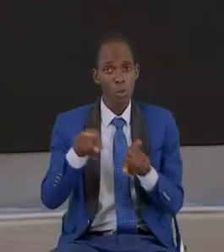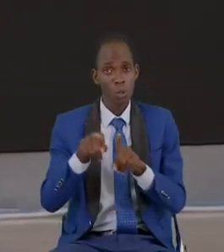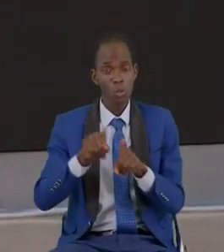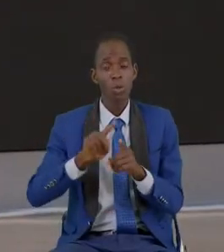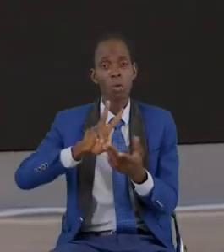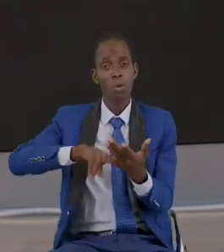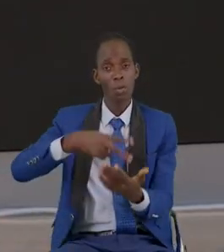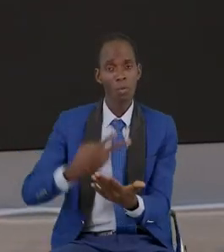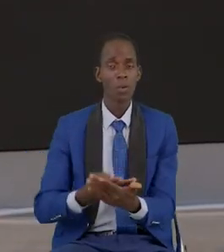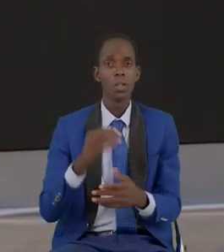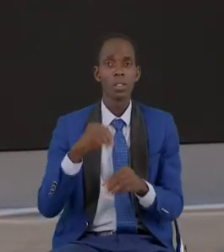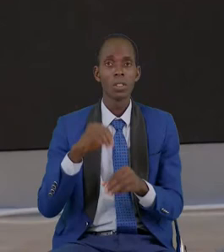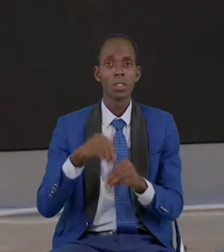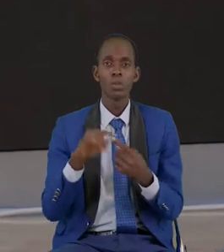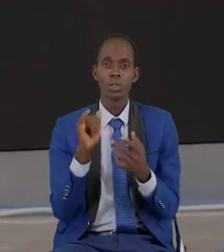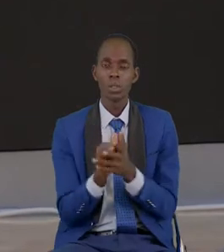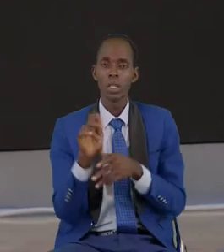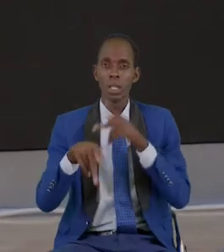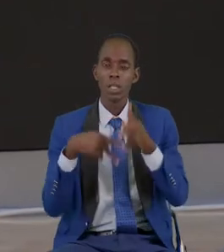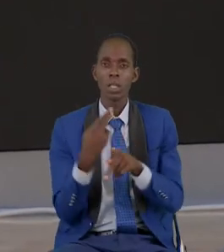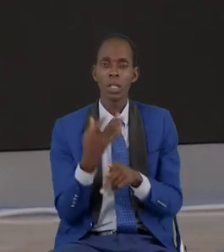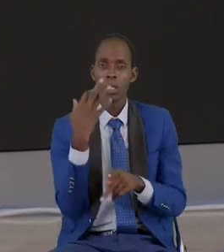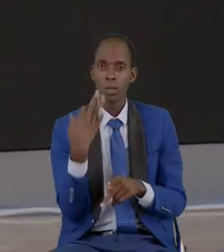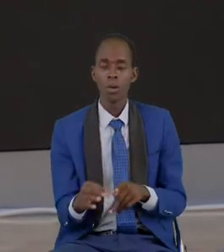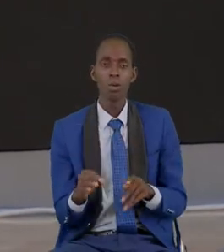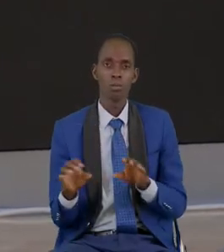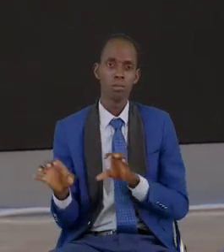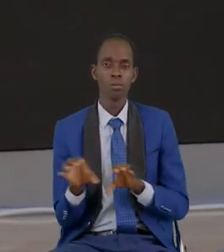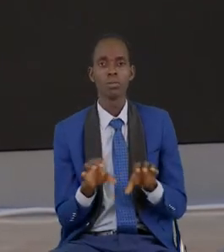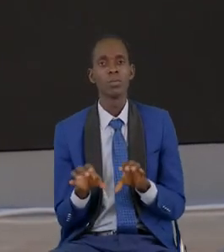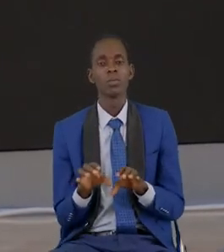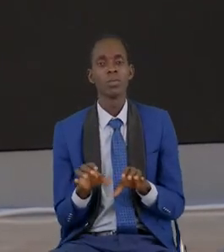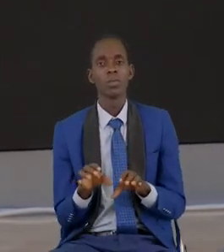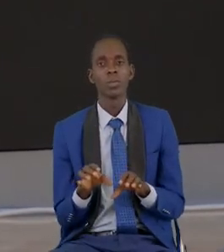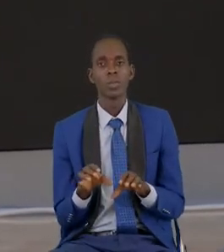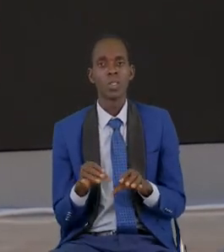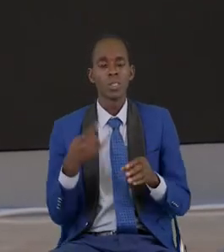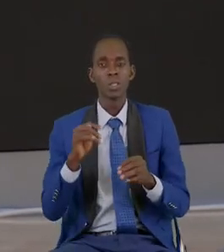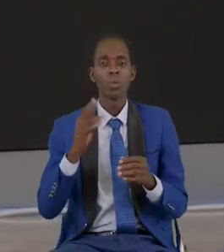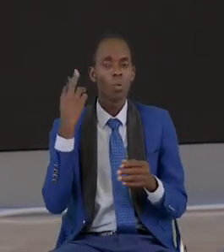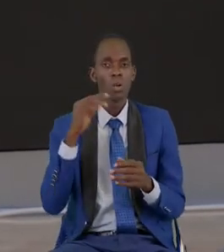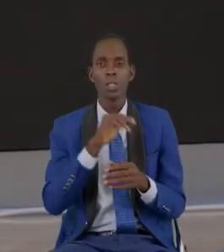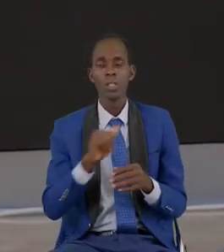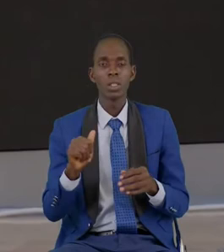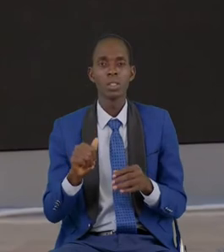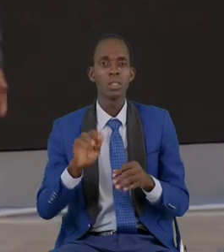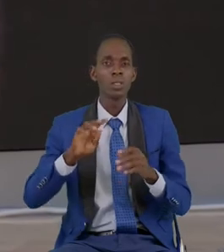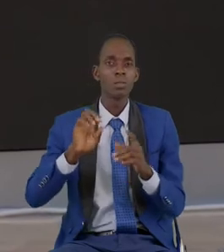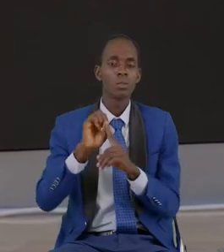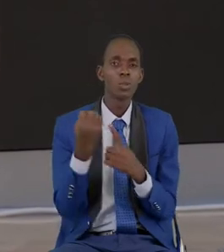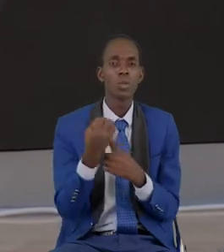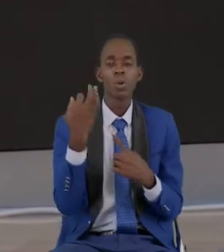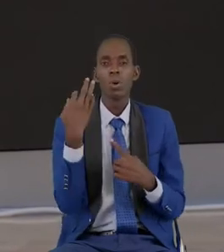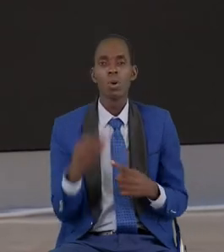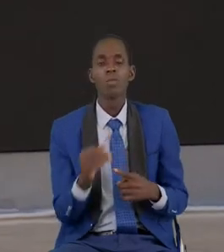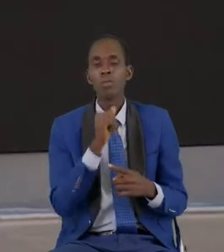kind of situation. It was a situation of compromise. a situation of not being